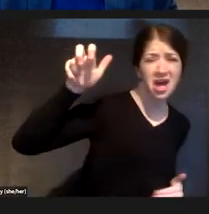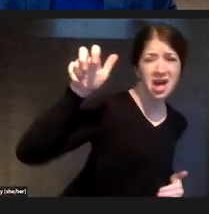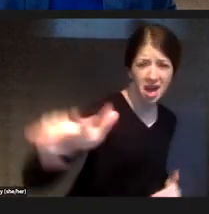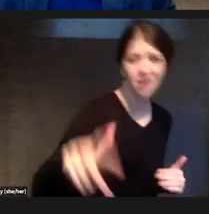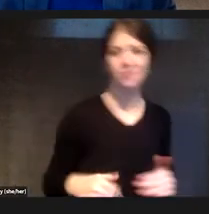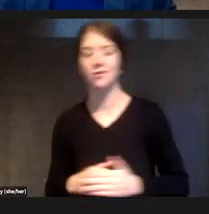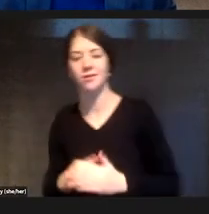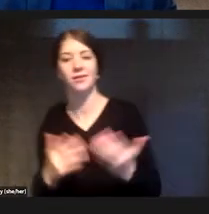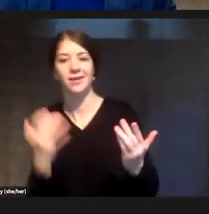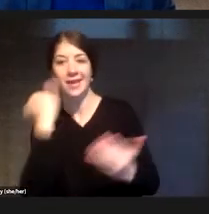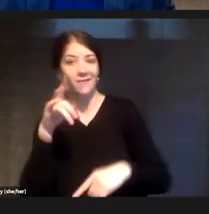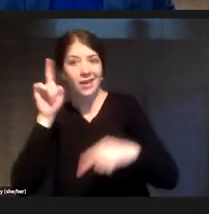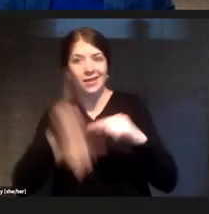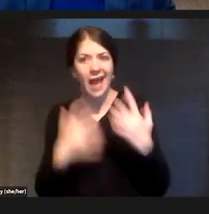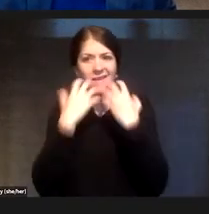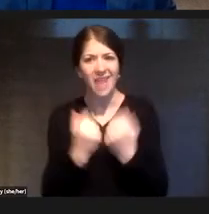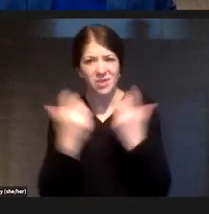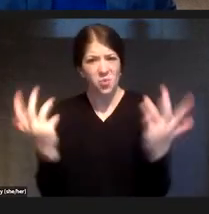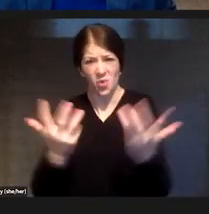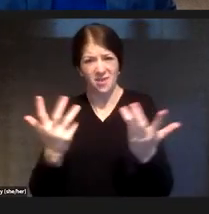sand, what is my value now?